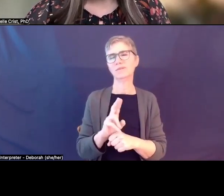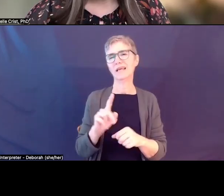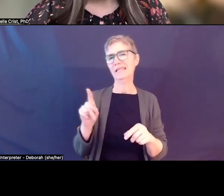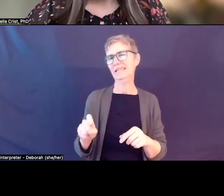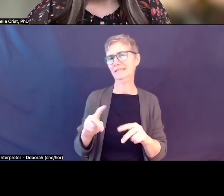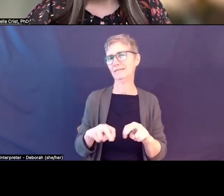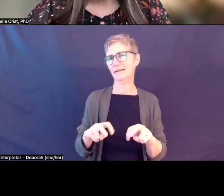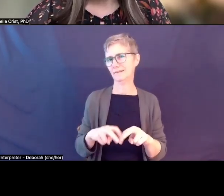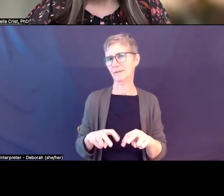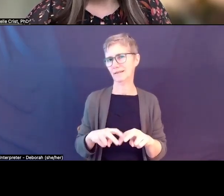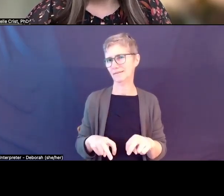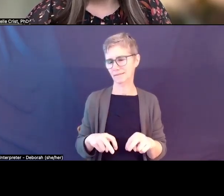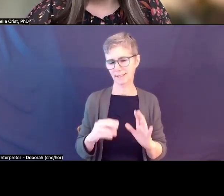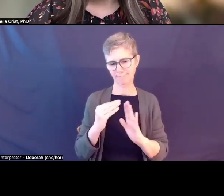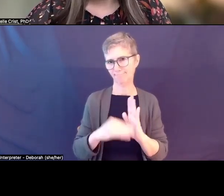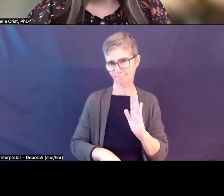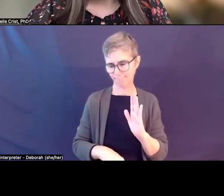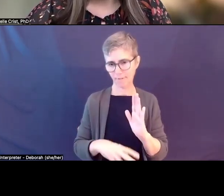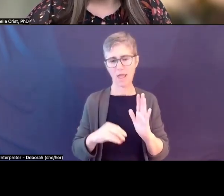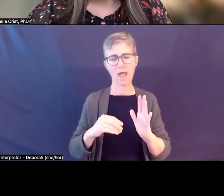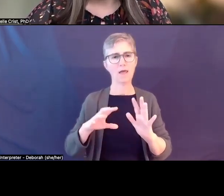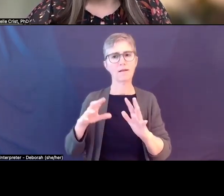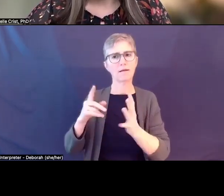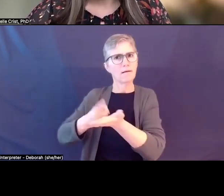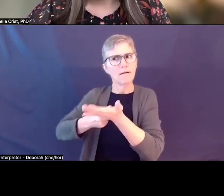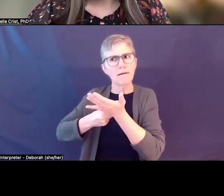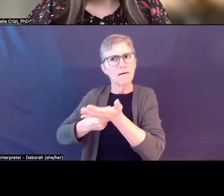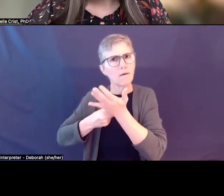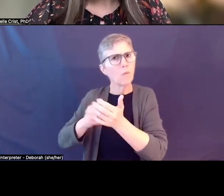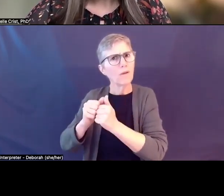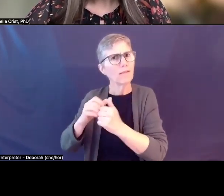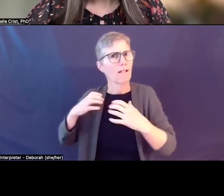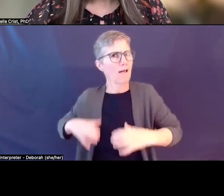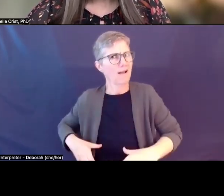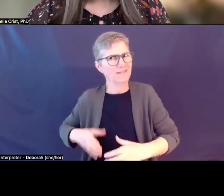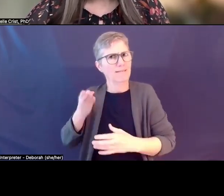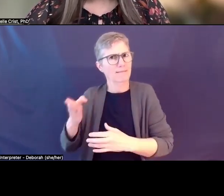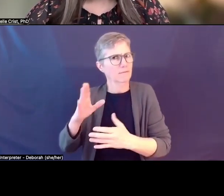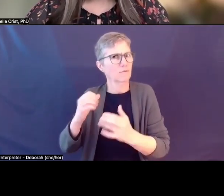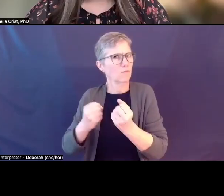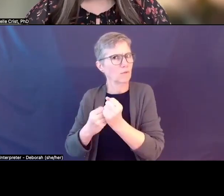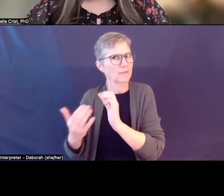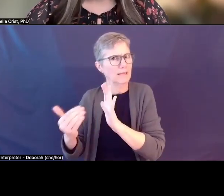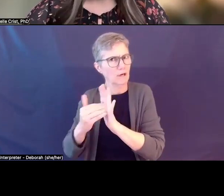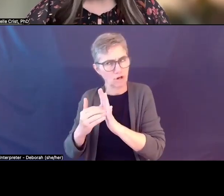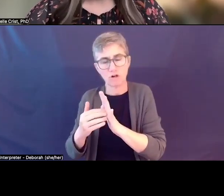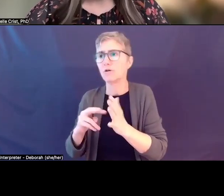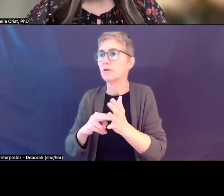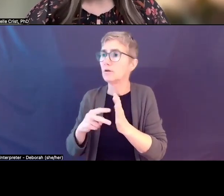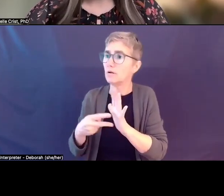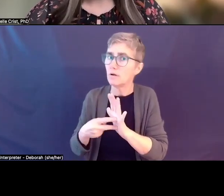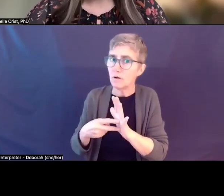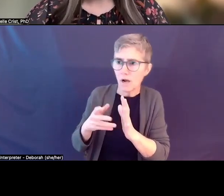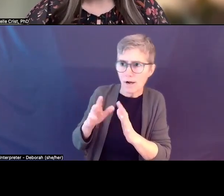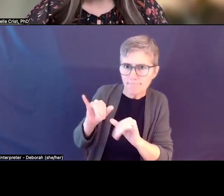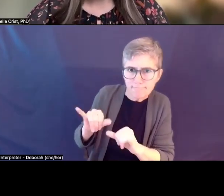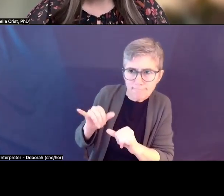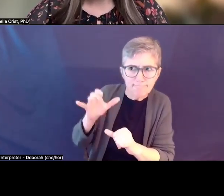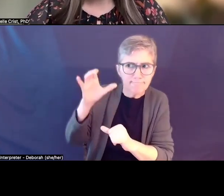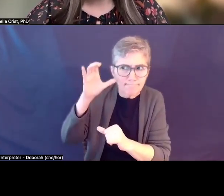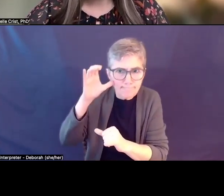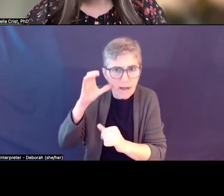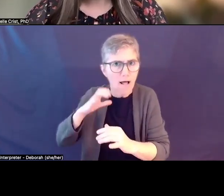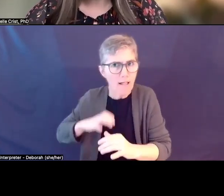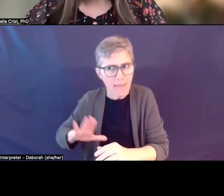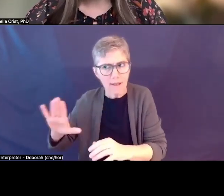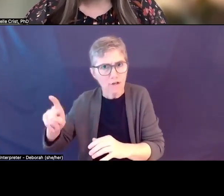holding facilitated discussions with current clients at support centers. This would help develop an understanding of client and agency needs